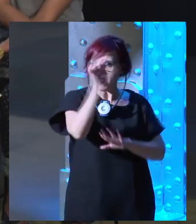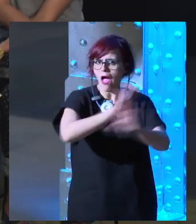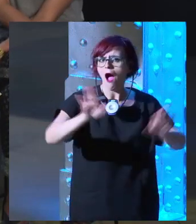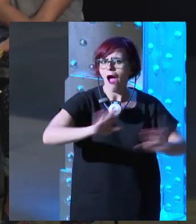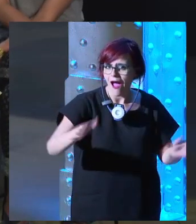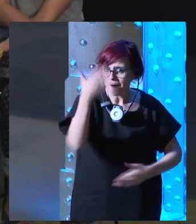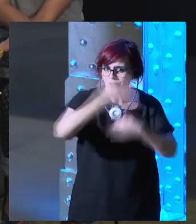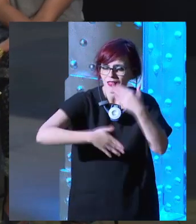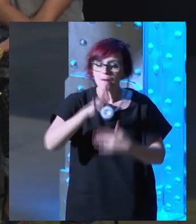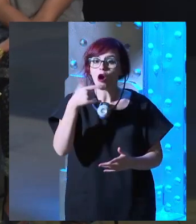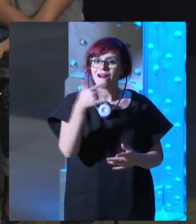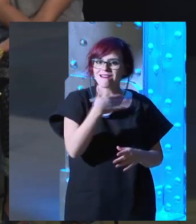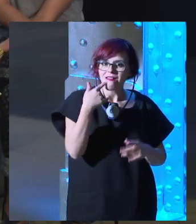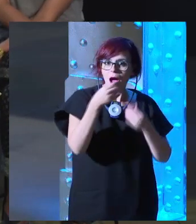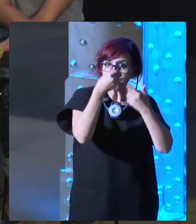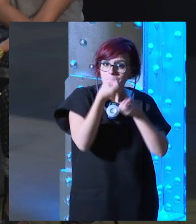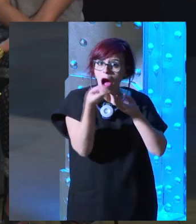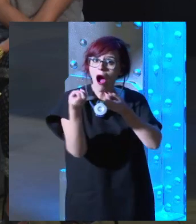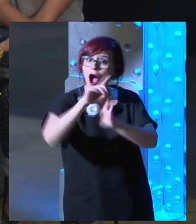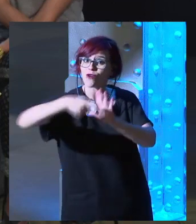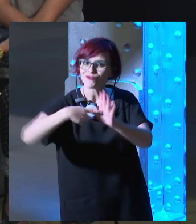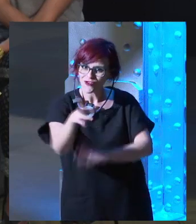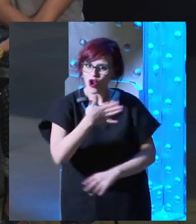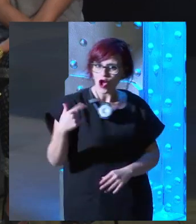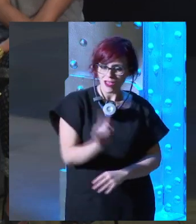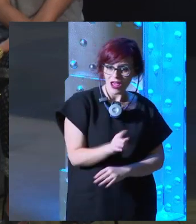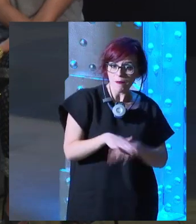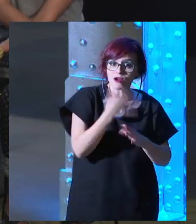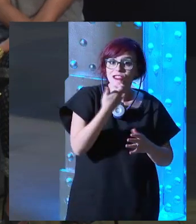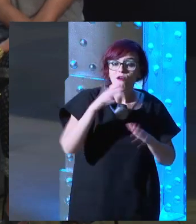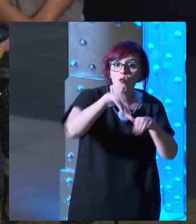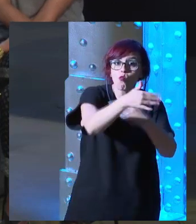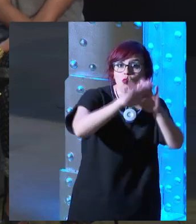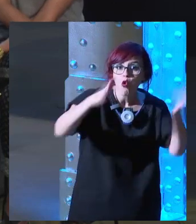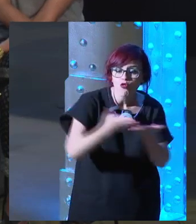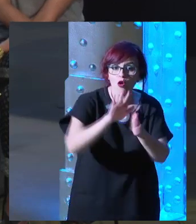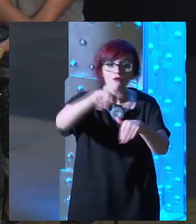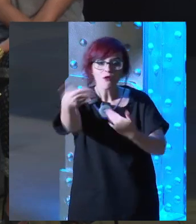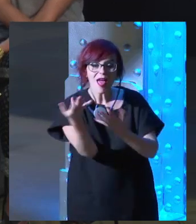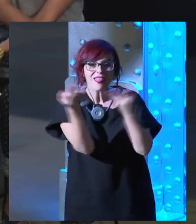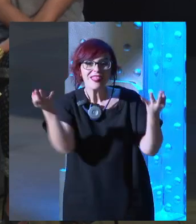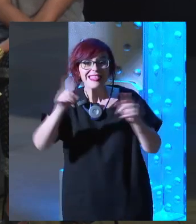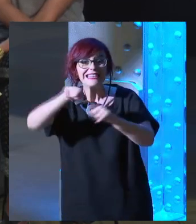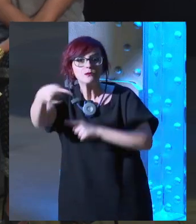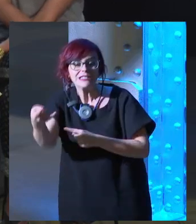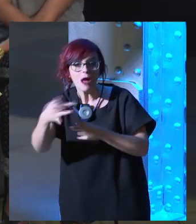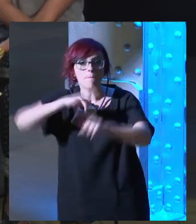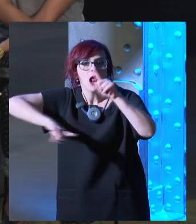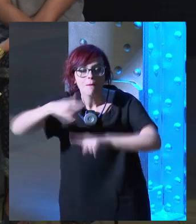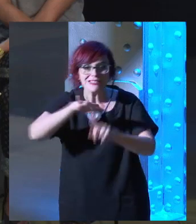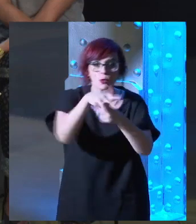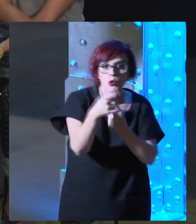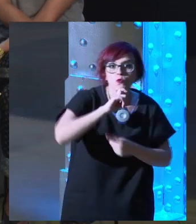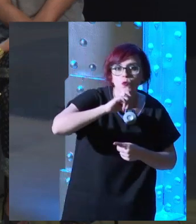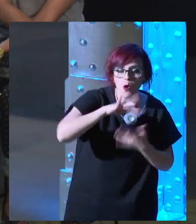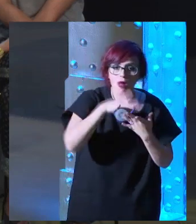alone the difficulties and problems we face with our own struggles internally. So the bigger, the better, the stronger, the more powerful, the